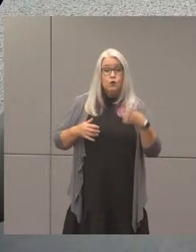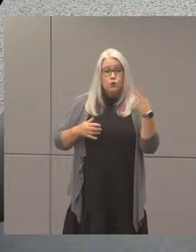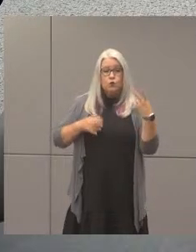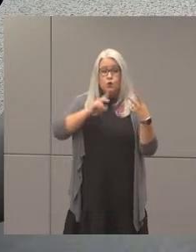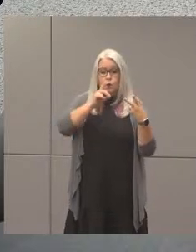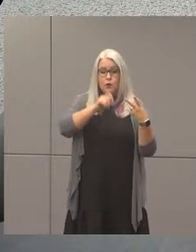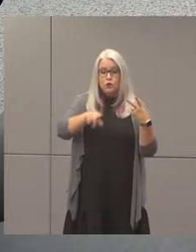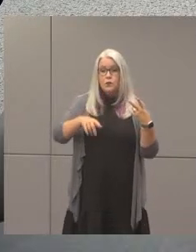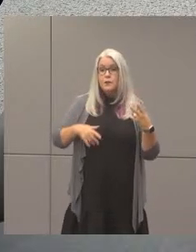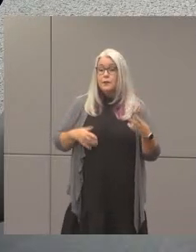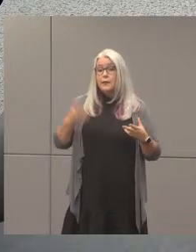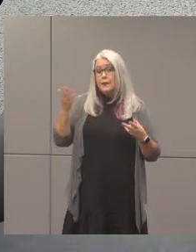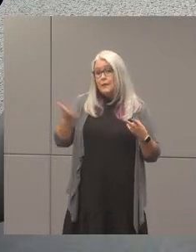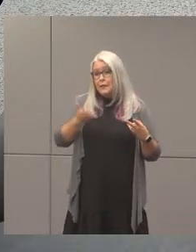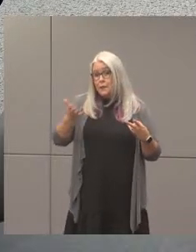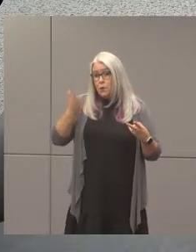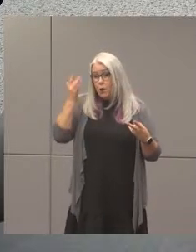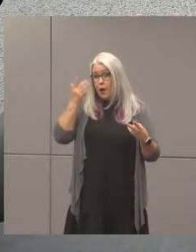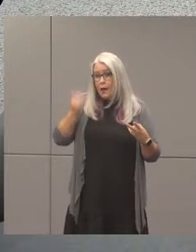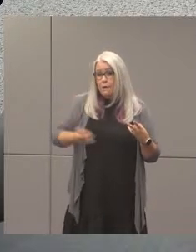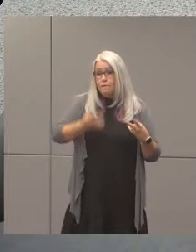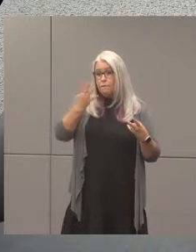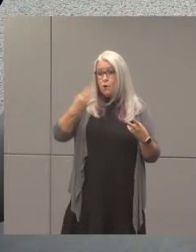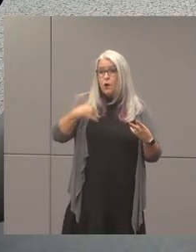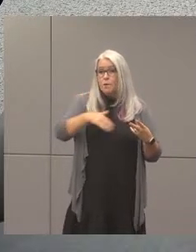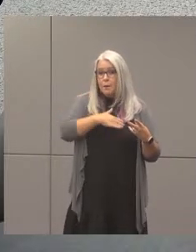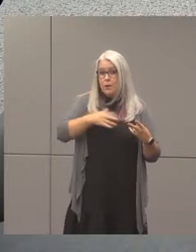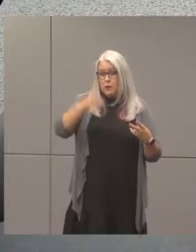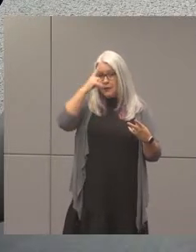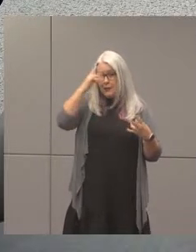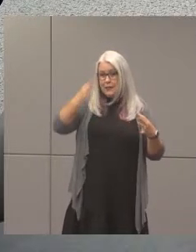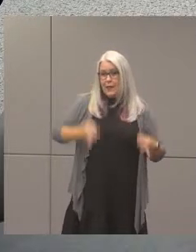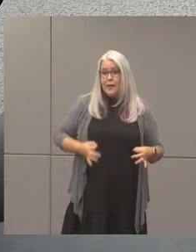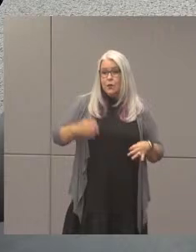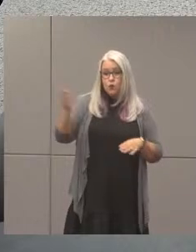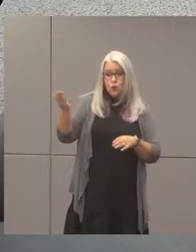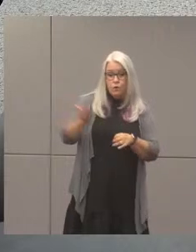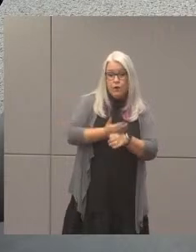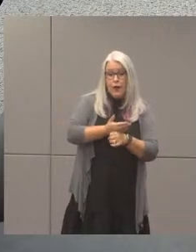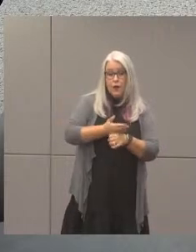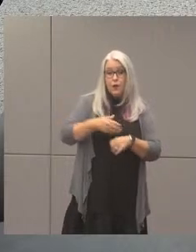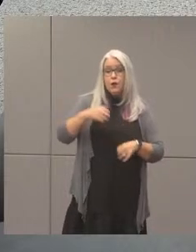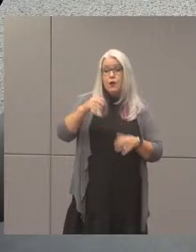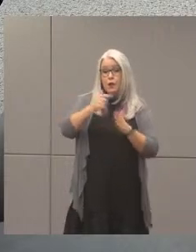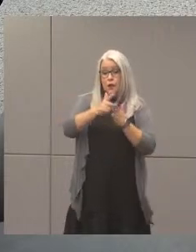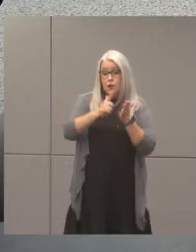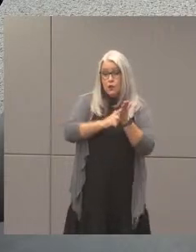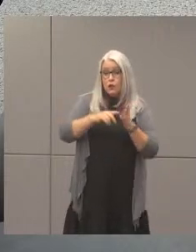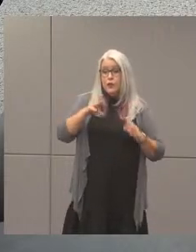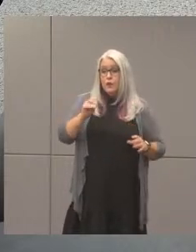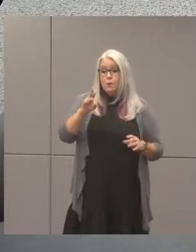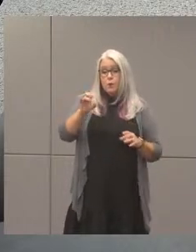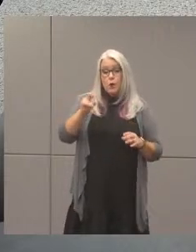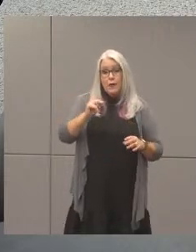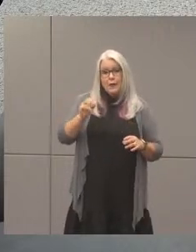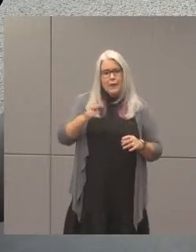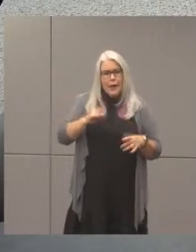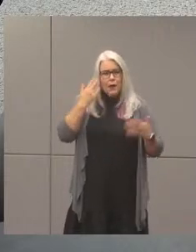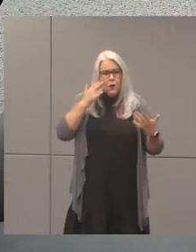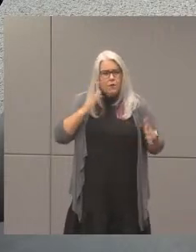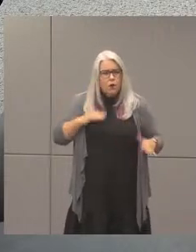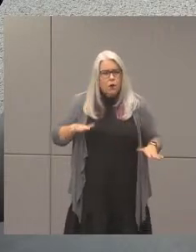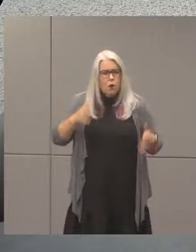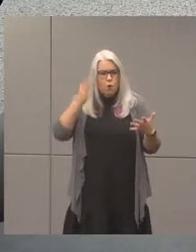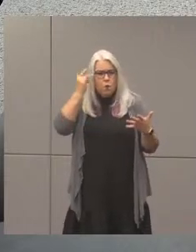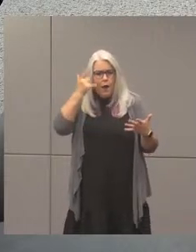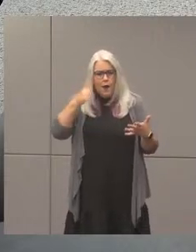this why 4 members of this body voted to fire Attorney Brennan? And I have not been satisfied that we know why this